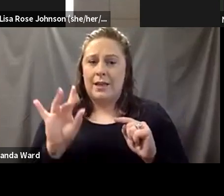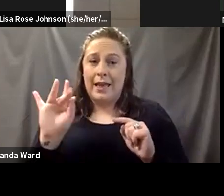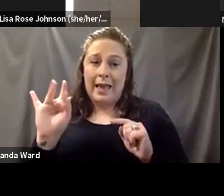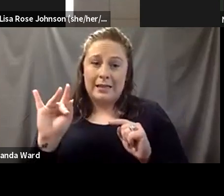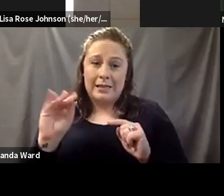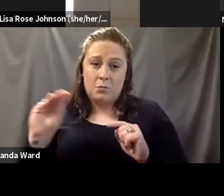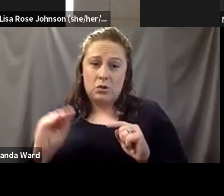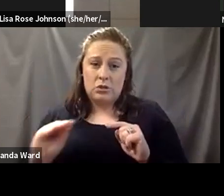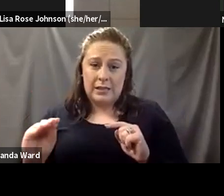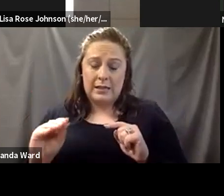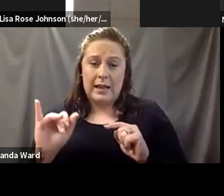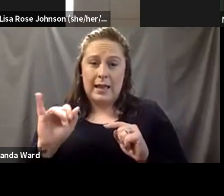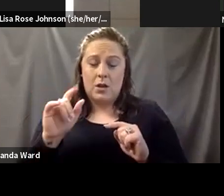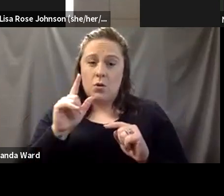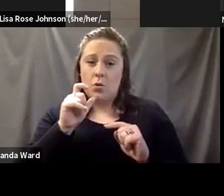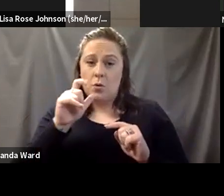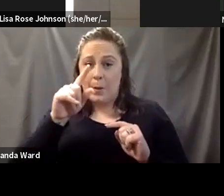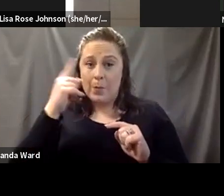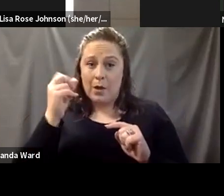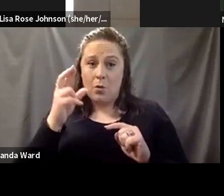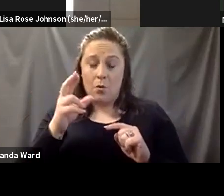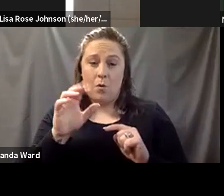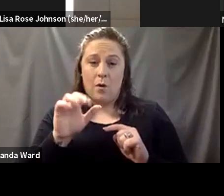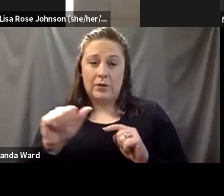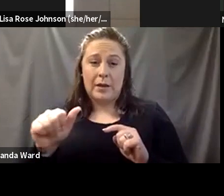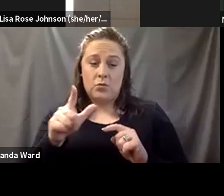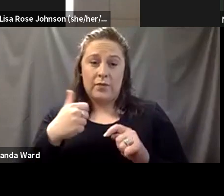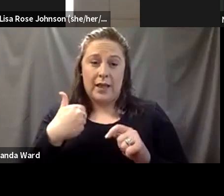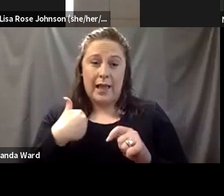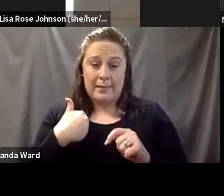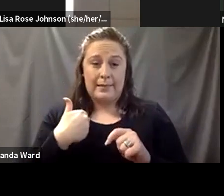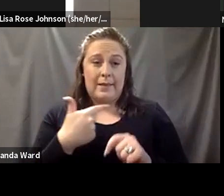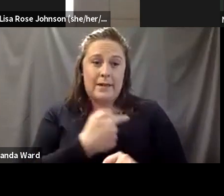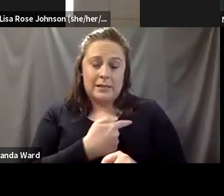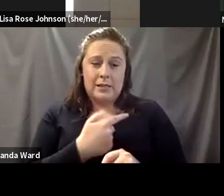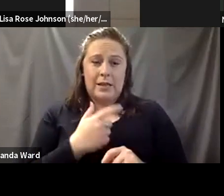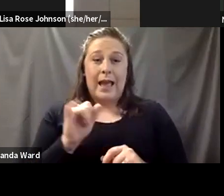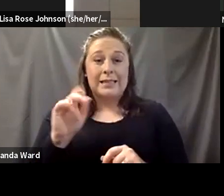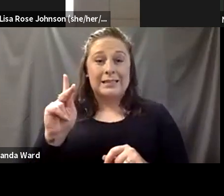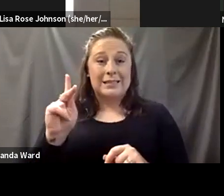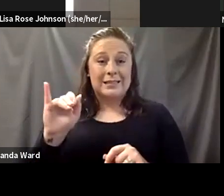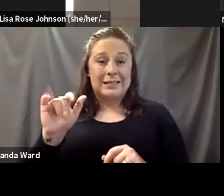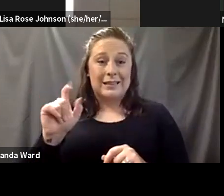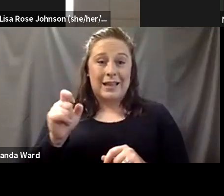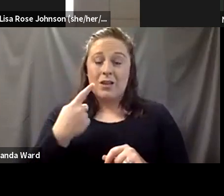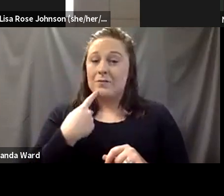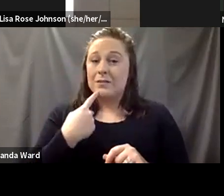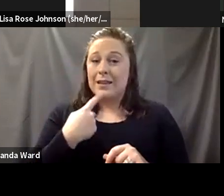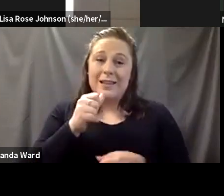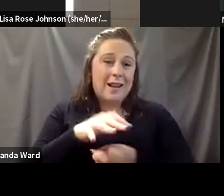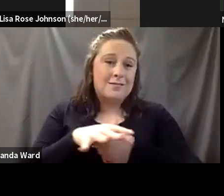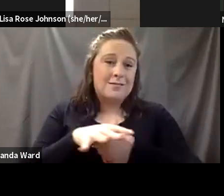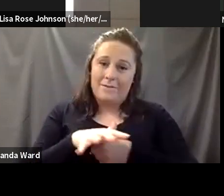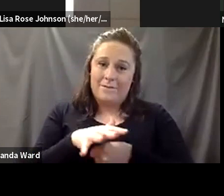18% that have self-identified as Black or African American that have had the vaccine. So as Kyle has said, this is not enough. We